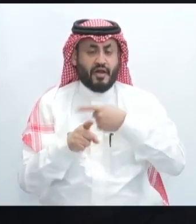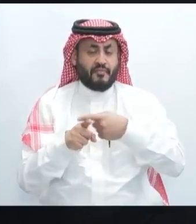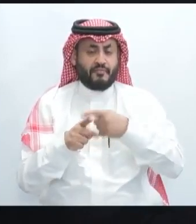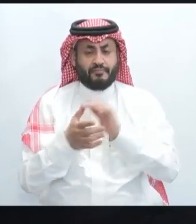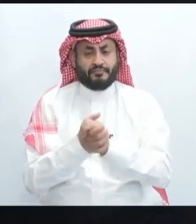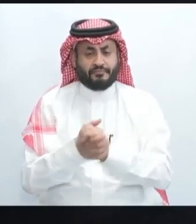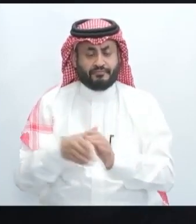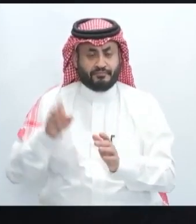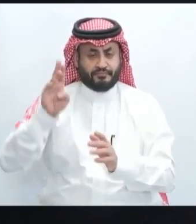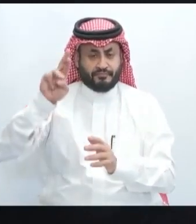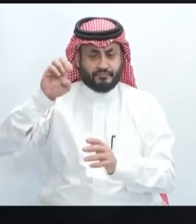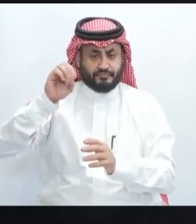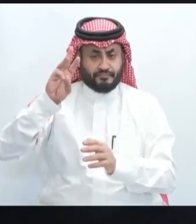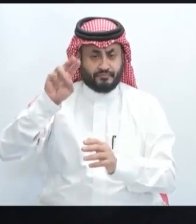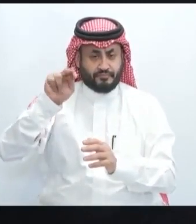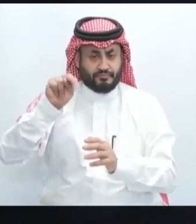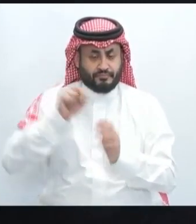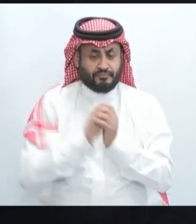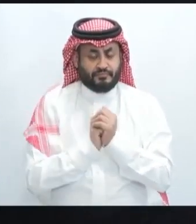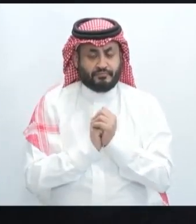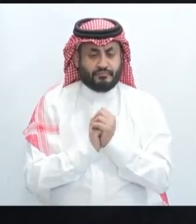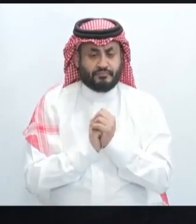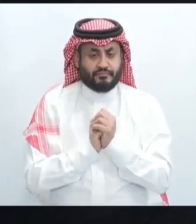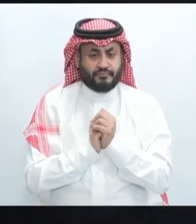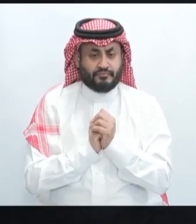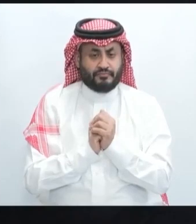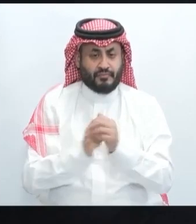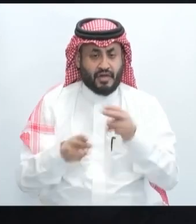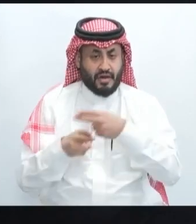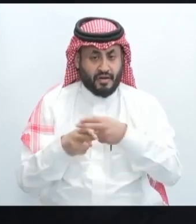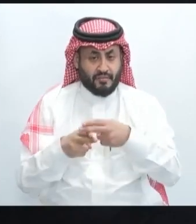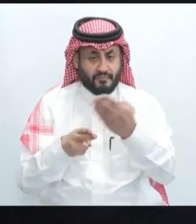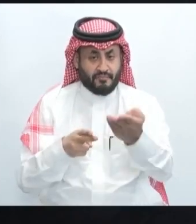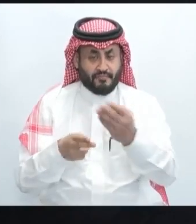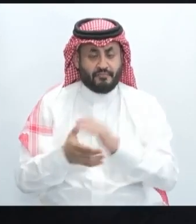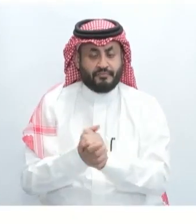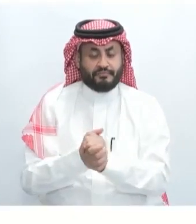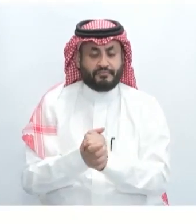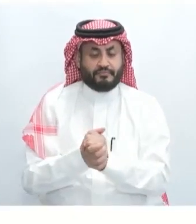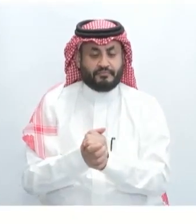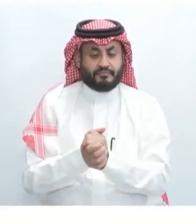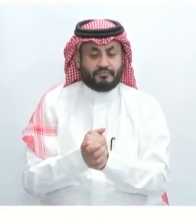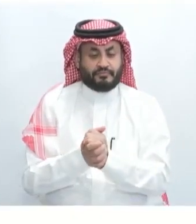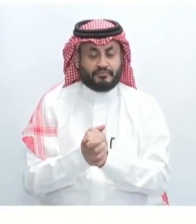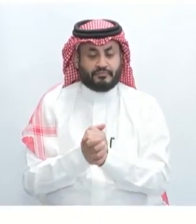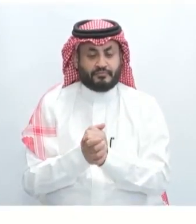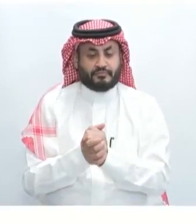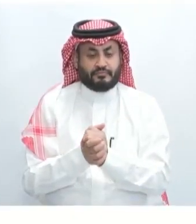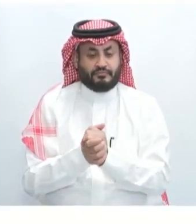wood. Brown wood. Excellent. So, we have brown. This is what? Brown. Perfect.